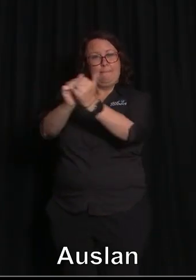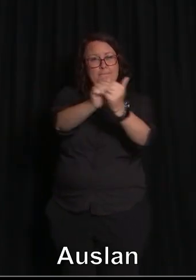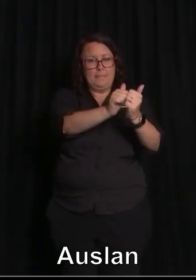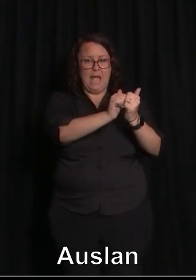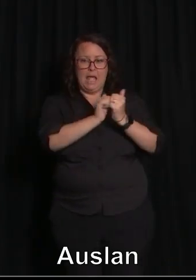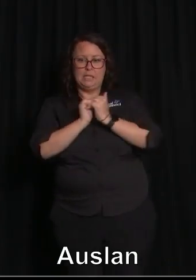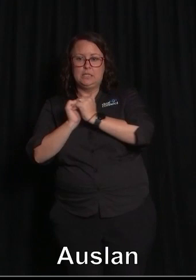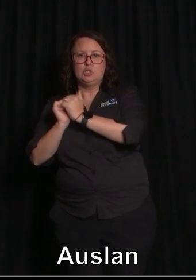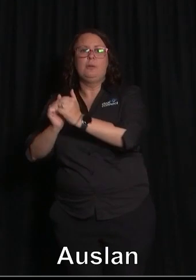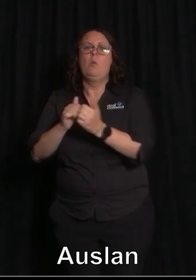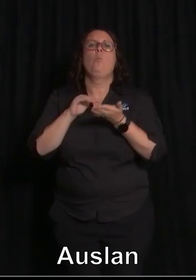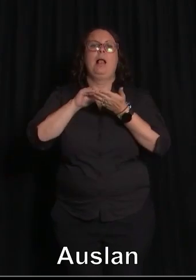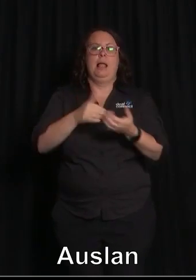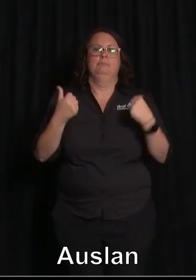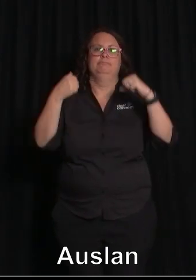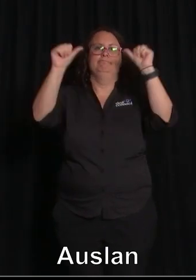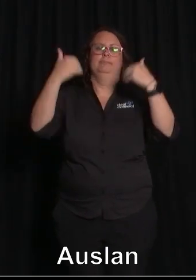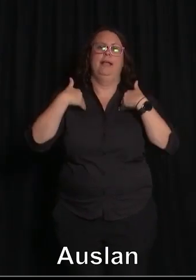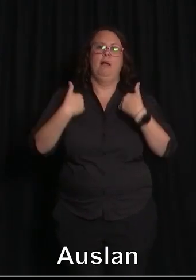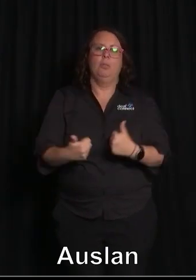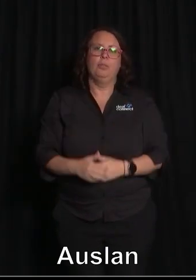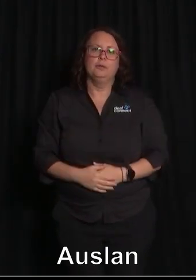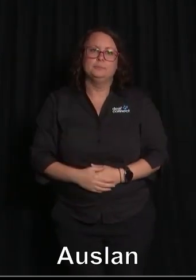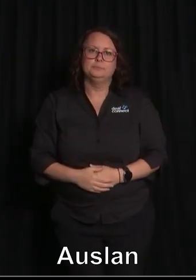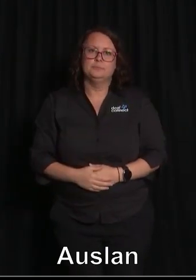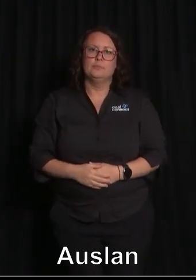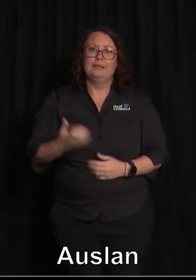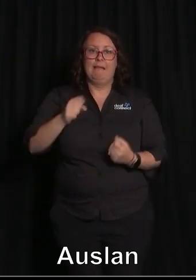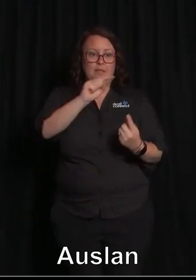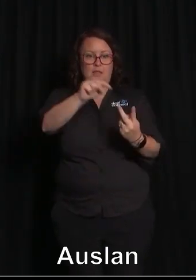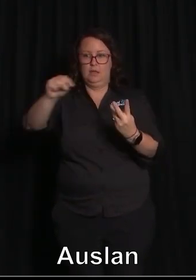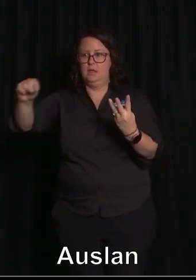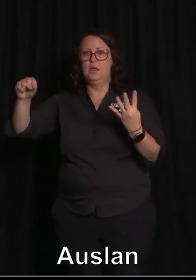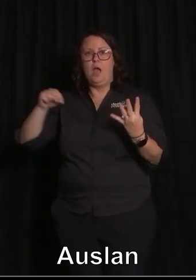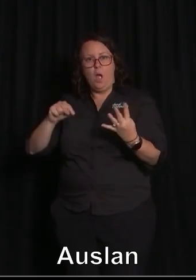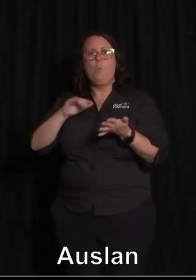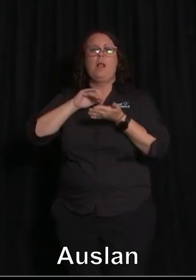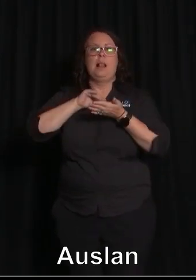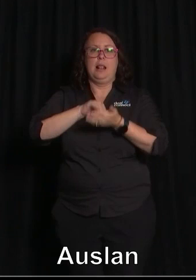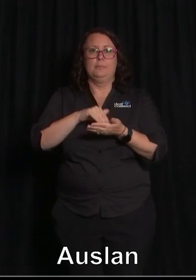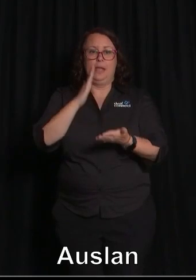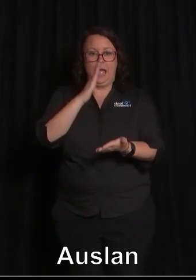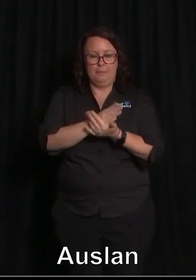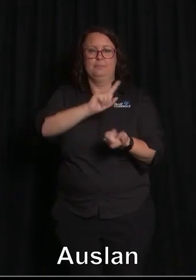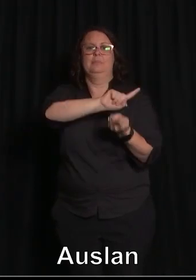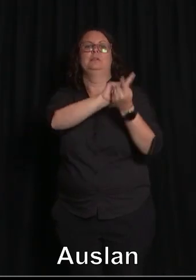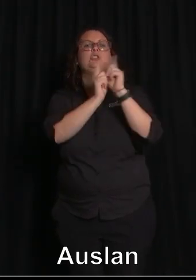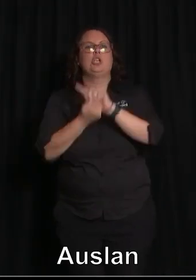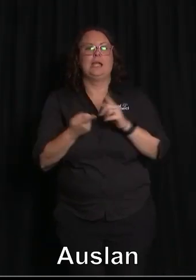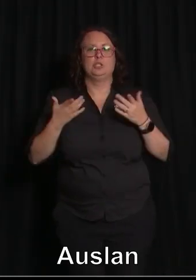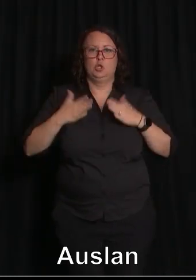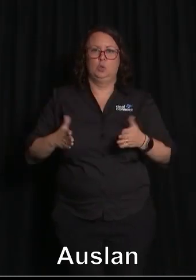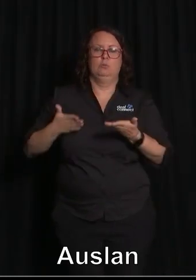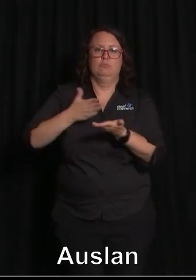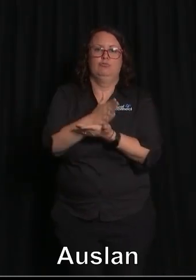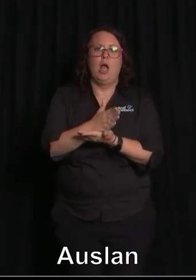of the cornerstones of effective health systems. And they act as a guarantee for the effective realization of health-related human rights. And I